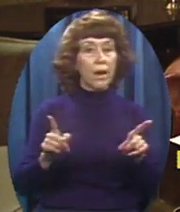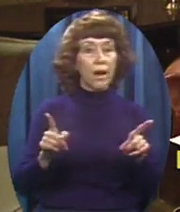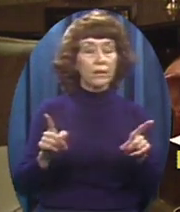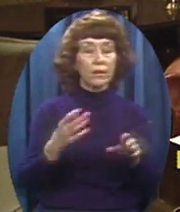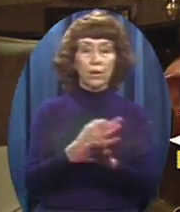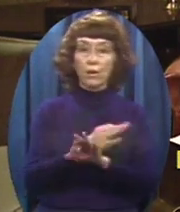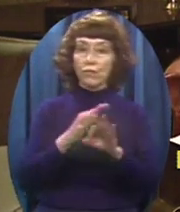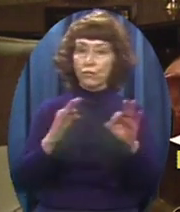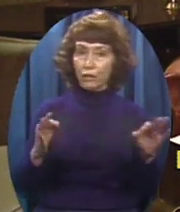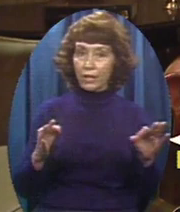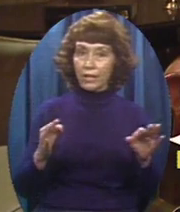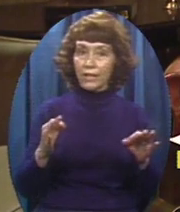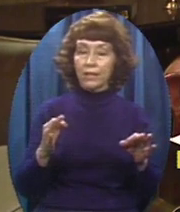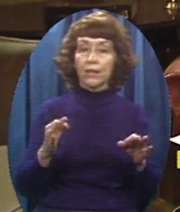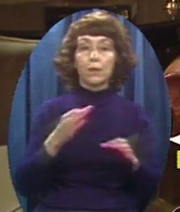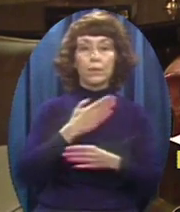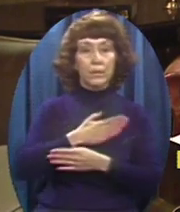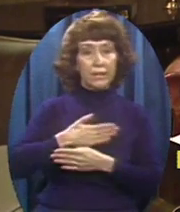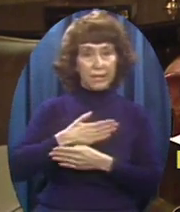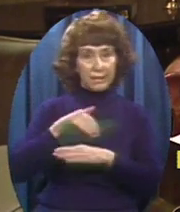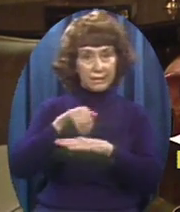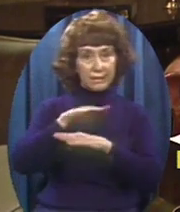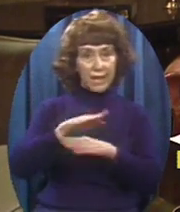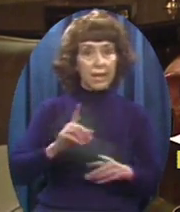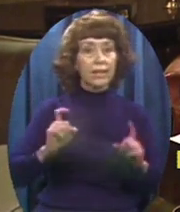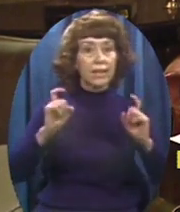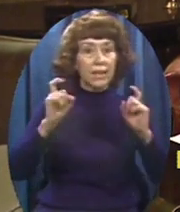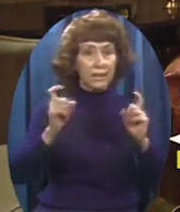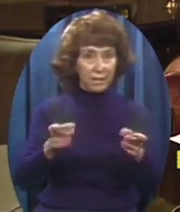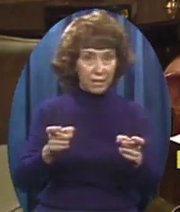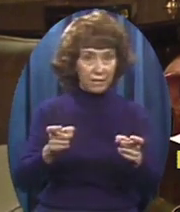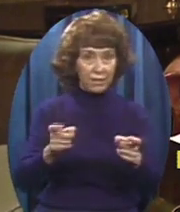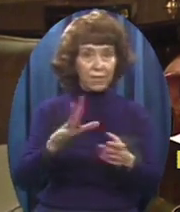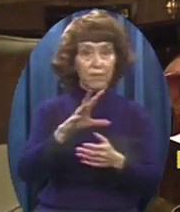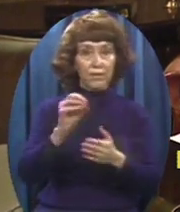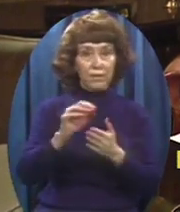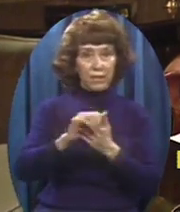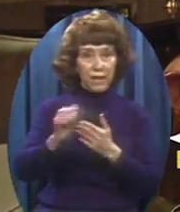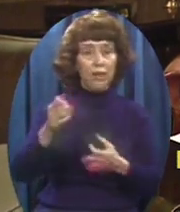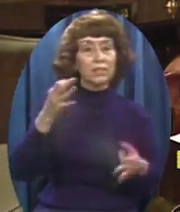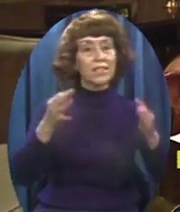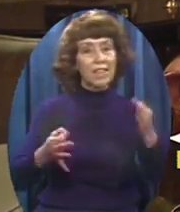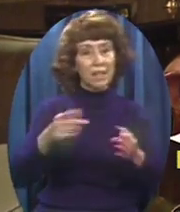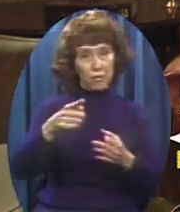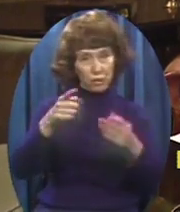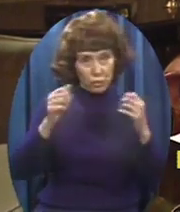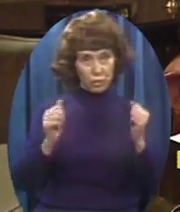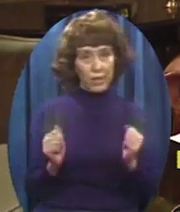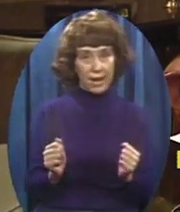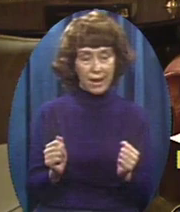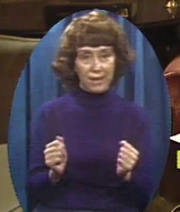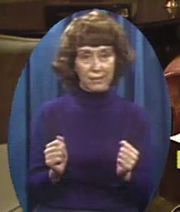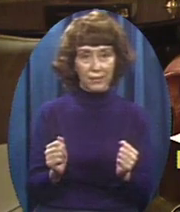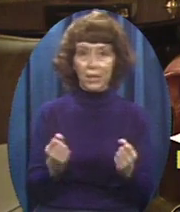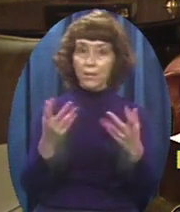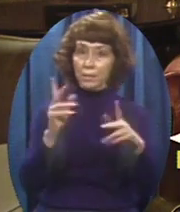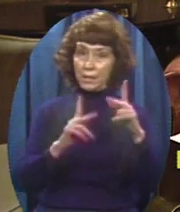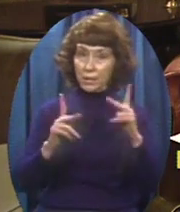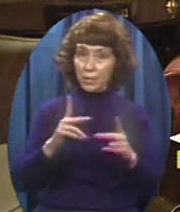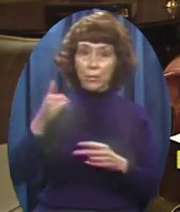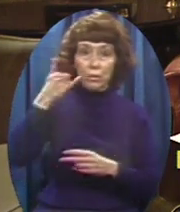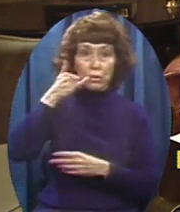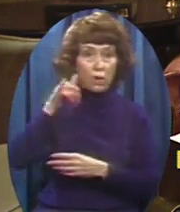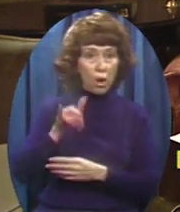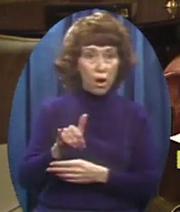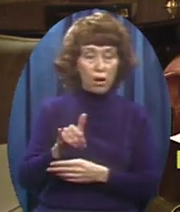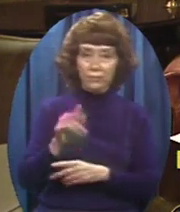Old Time Gospel Hour, in the amount of $50 or more if you can. You know there are many who will call us on the toll-free number who